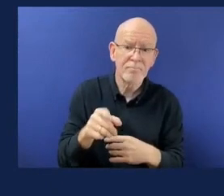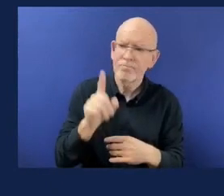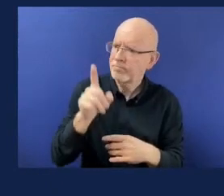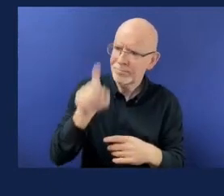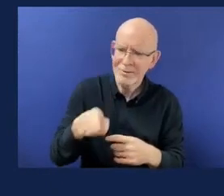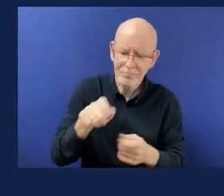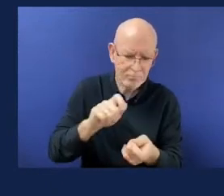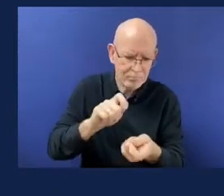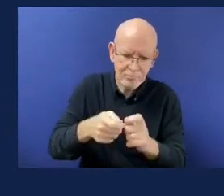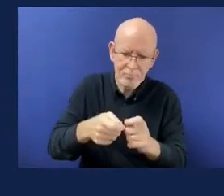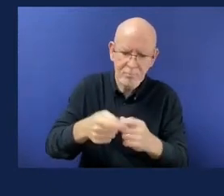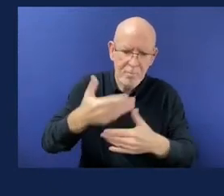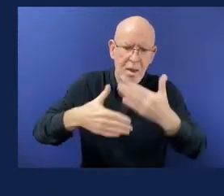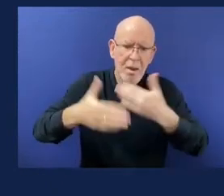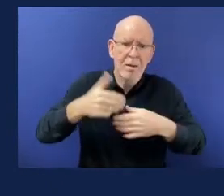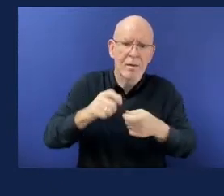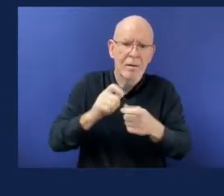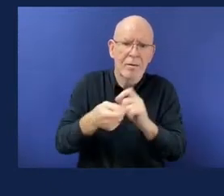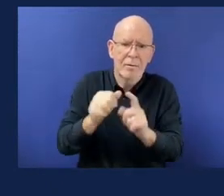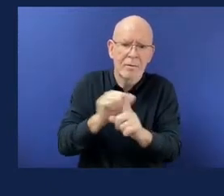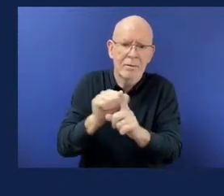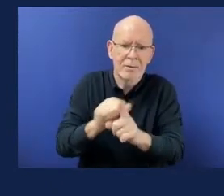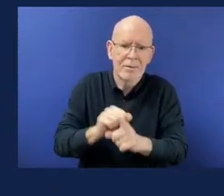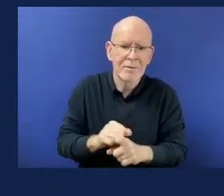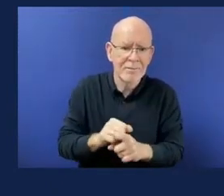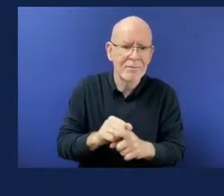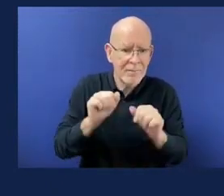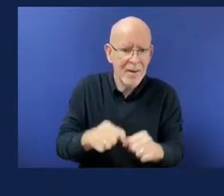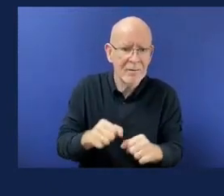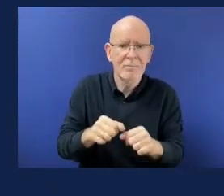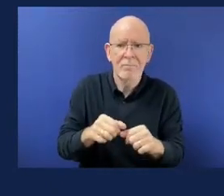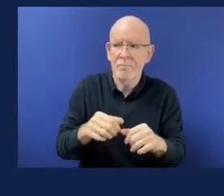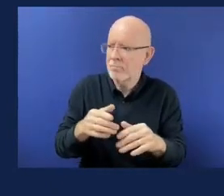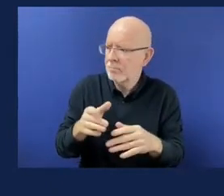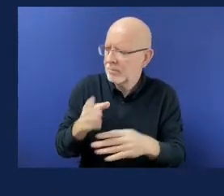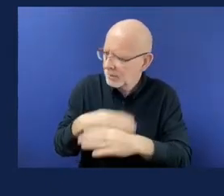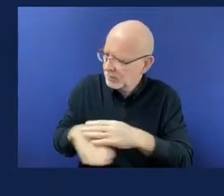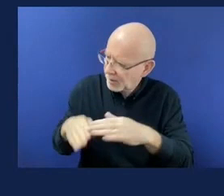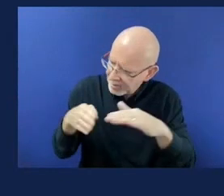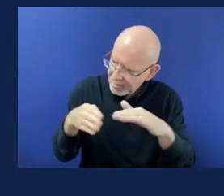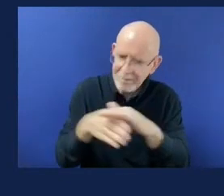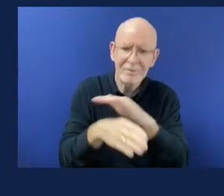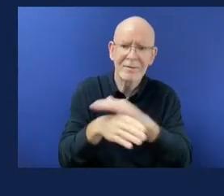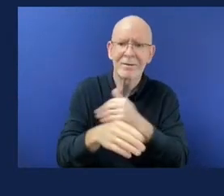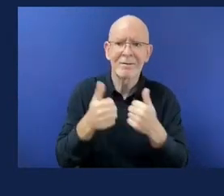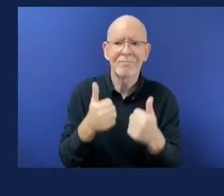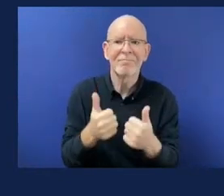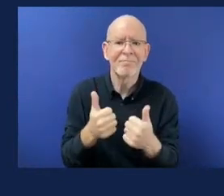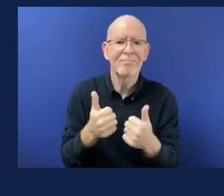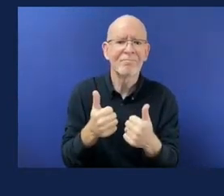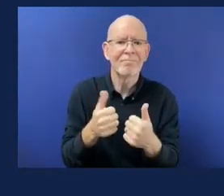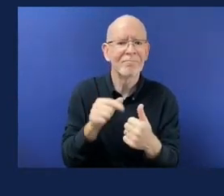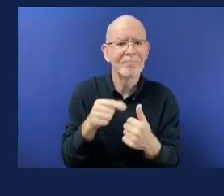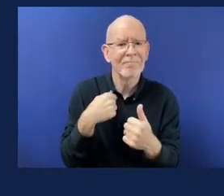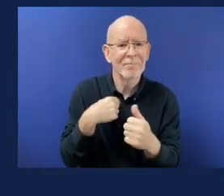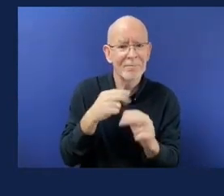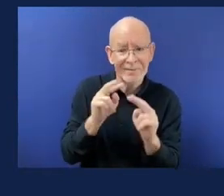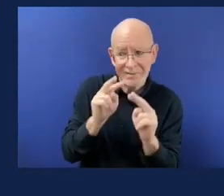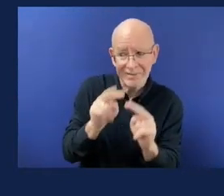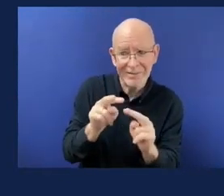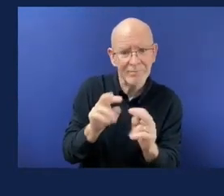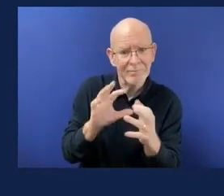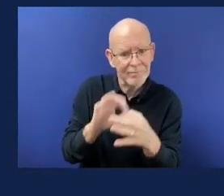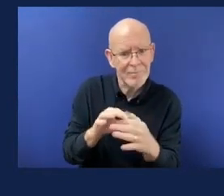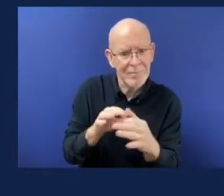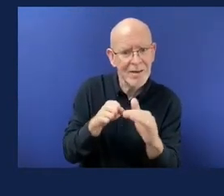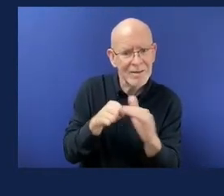just mentioned, the tour bus wasn't accessible for him. He wasn't able to get on it using his